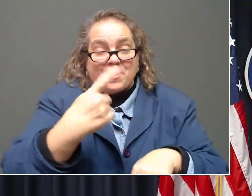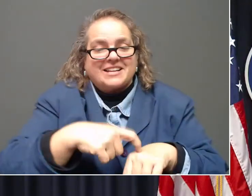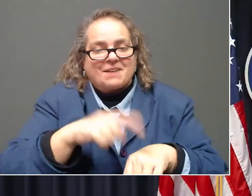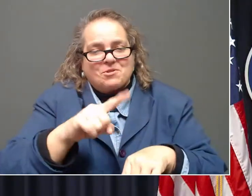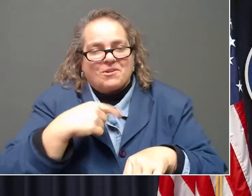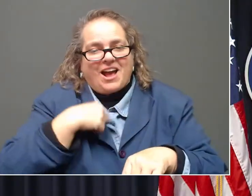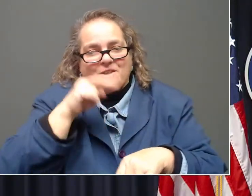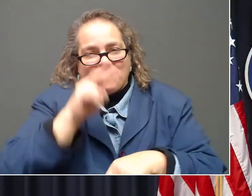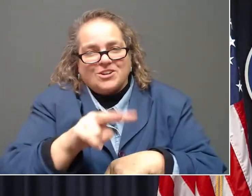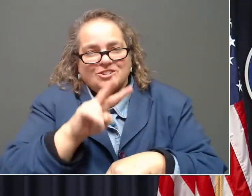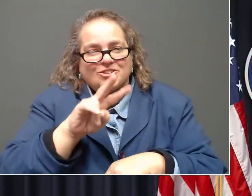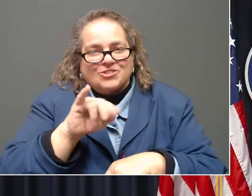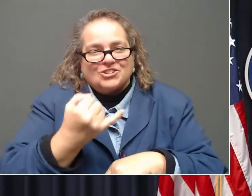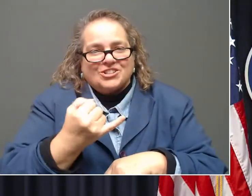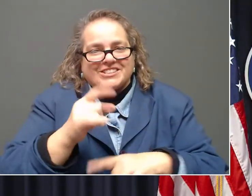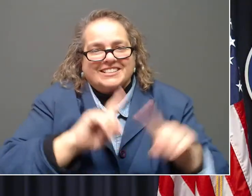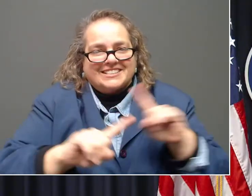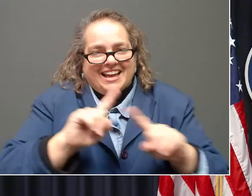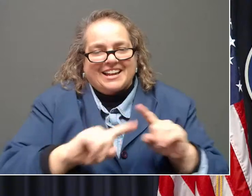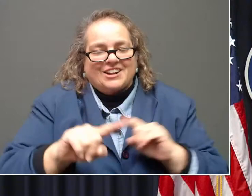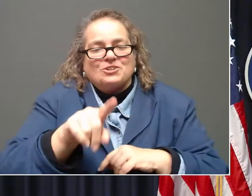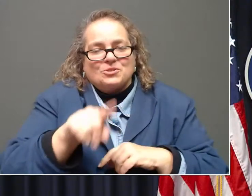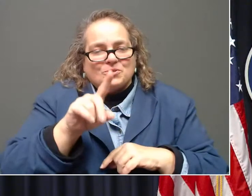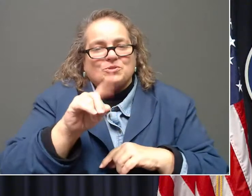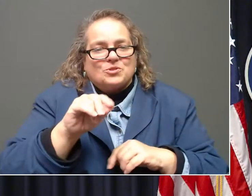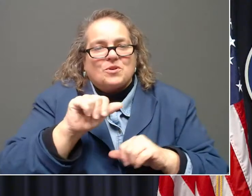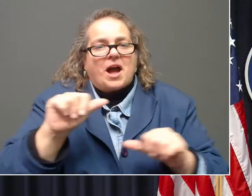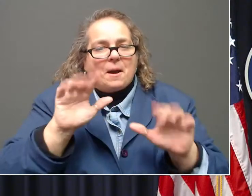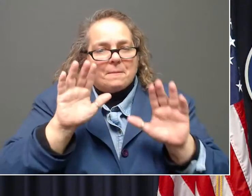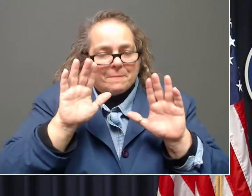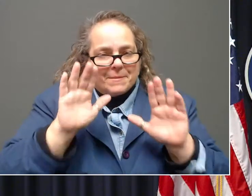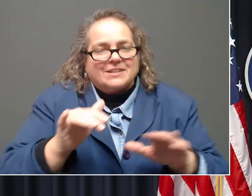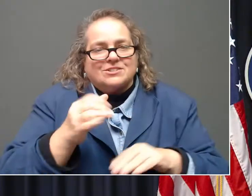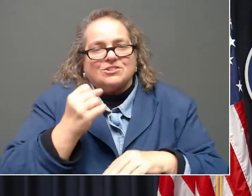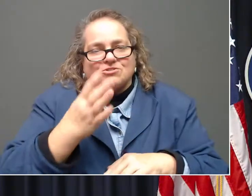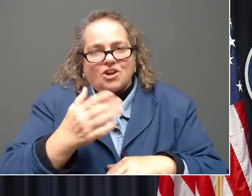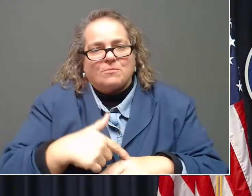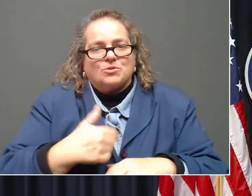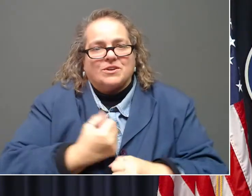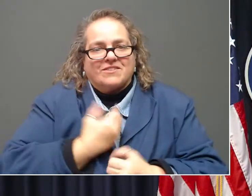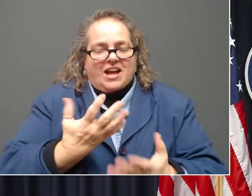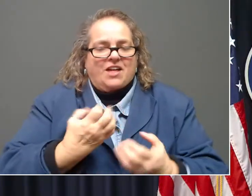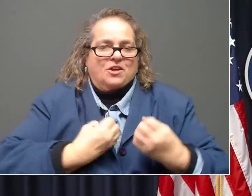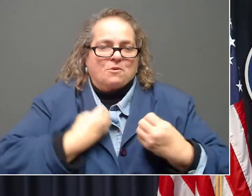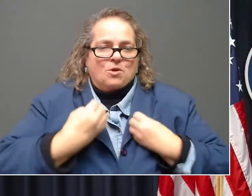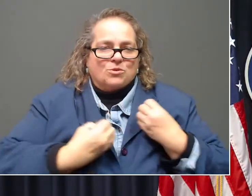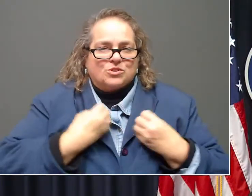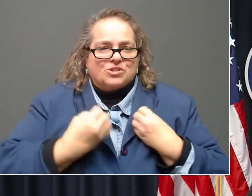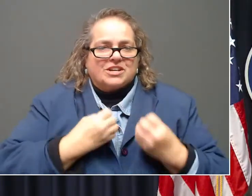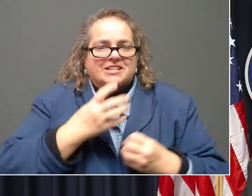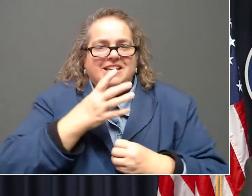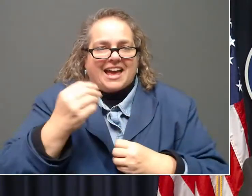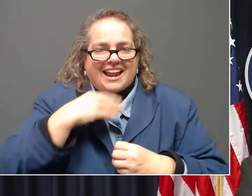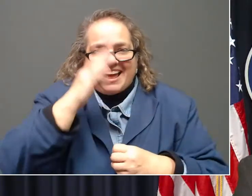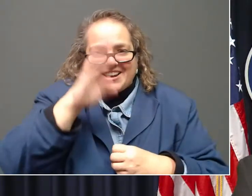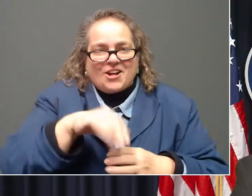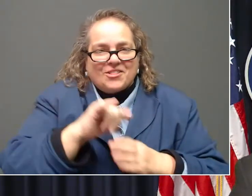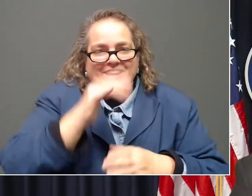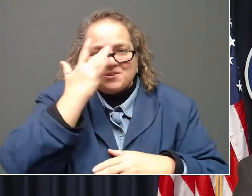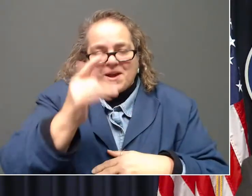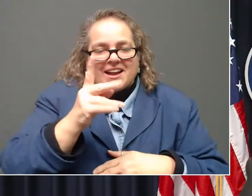is also something that came out of community conversations that we had about how to build trust